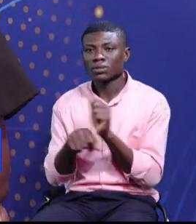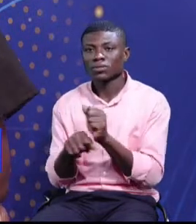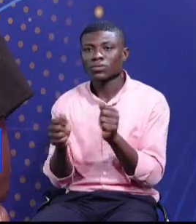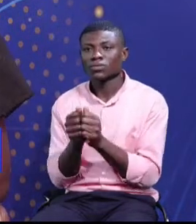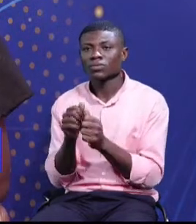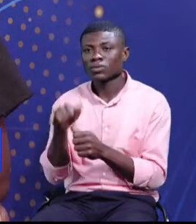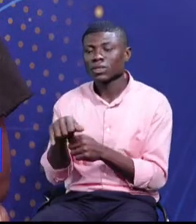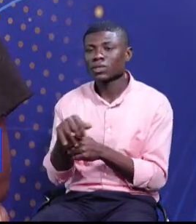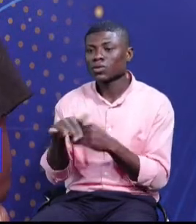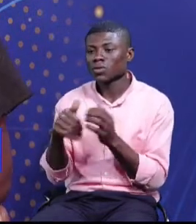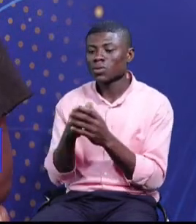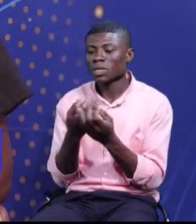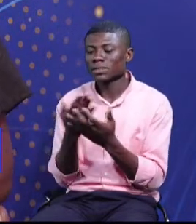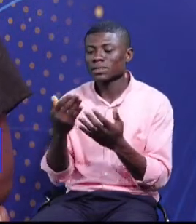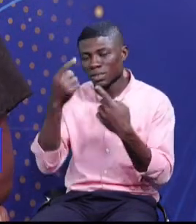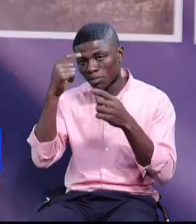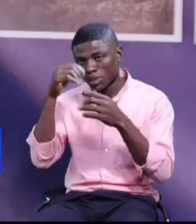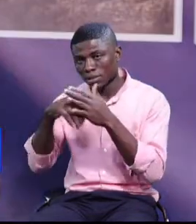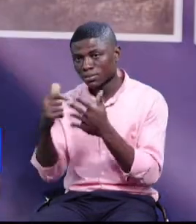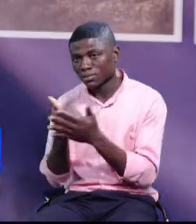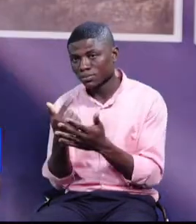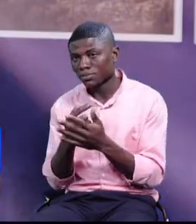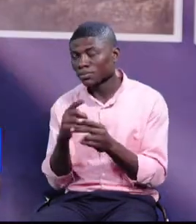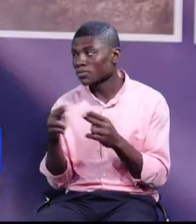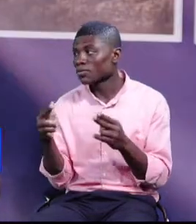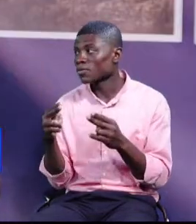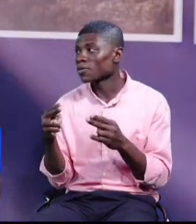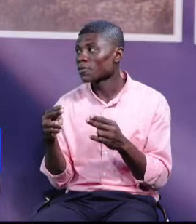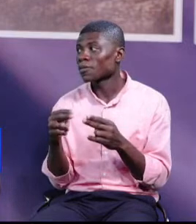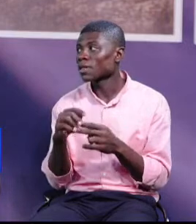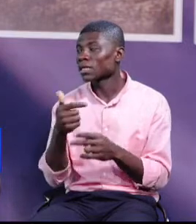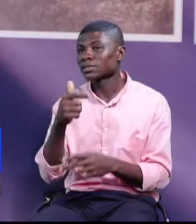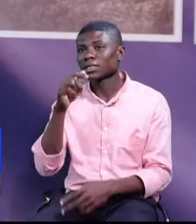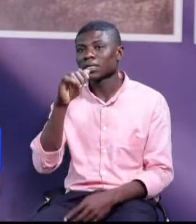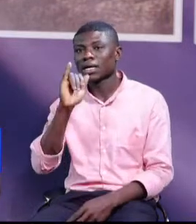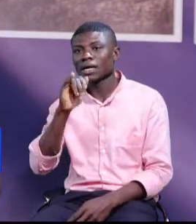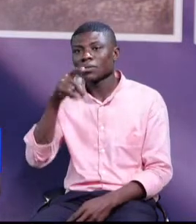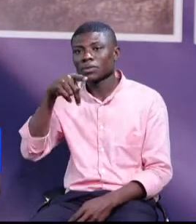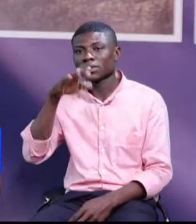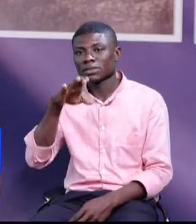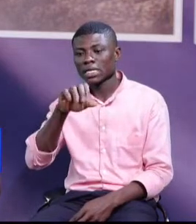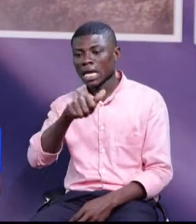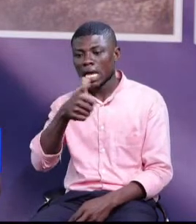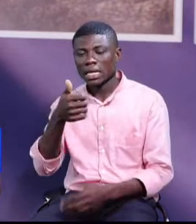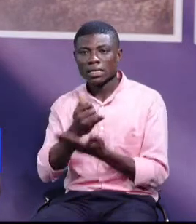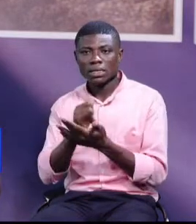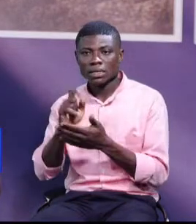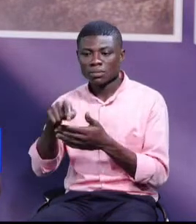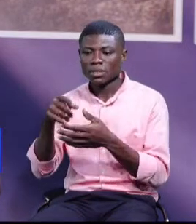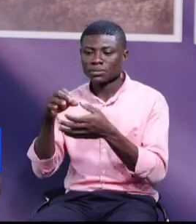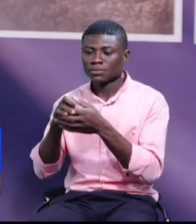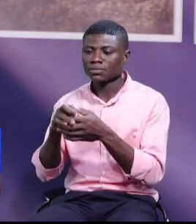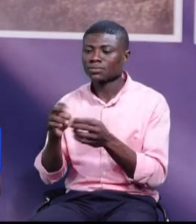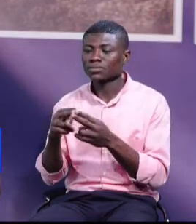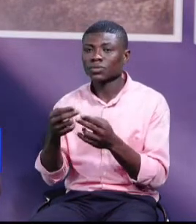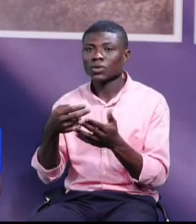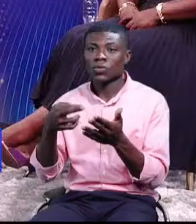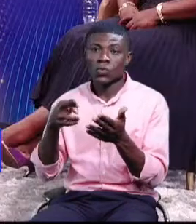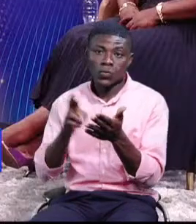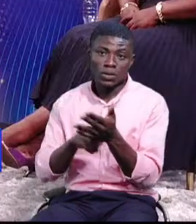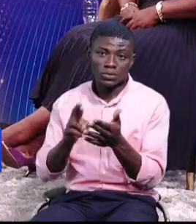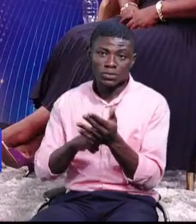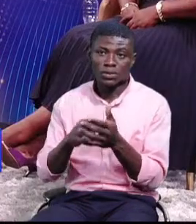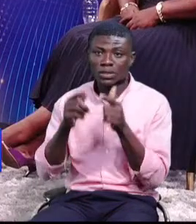varying factors coming into the market. So apart from the GIPC, are there any other institutions that you are supposed to register? So Registrar